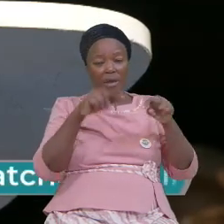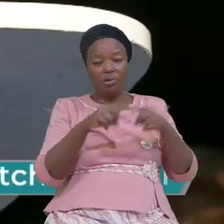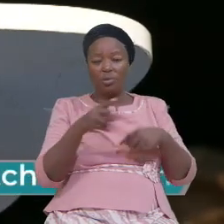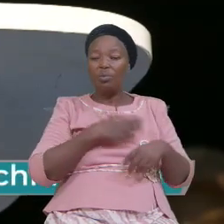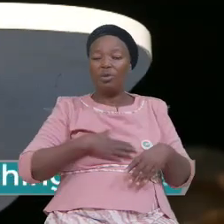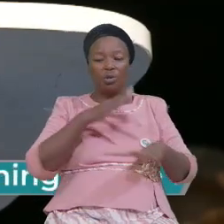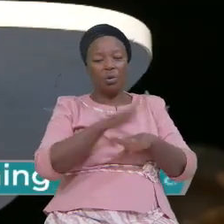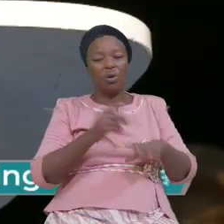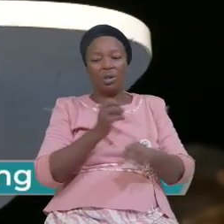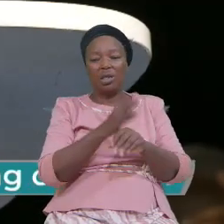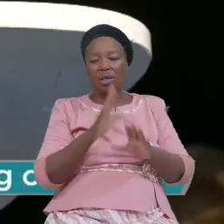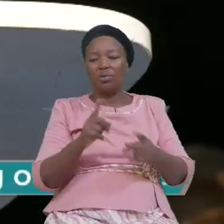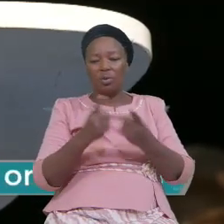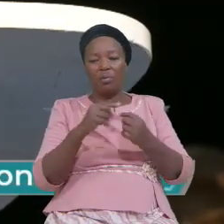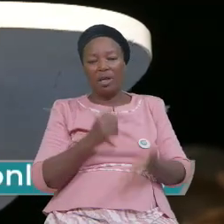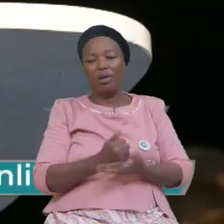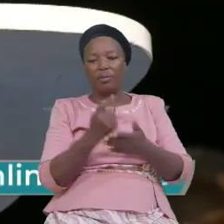counselors.